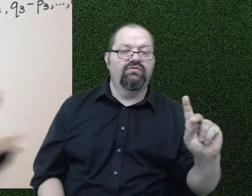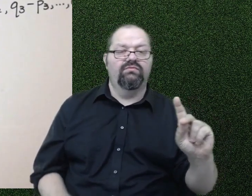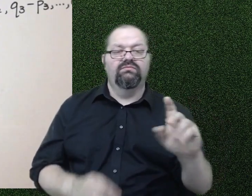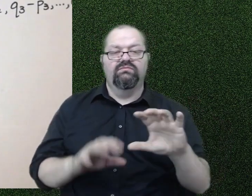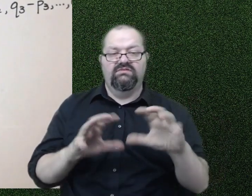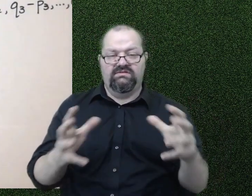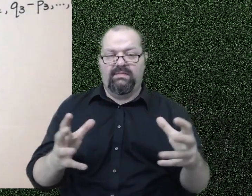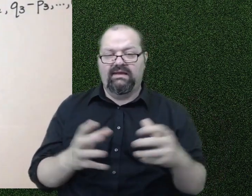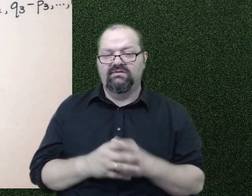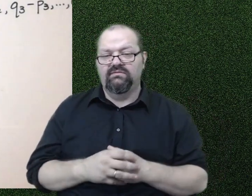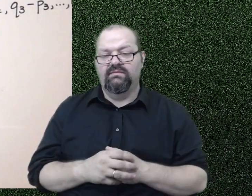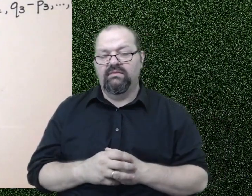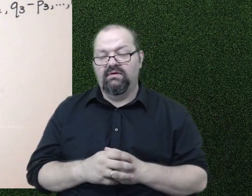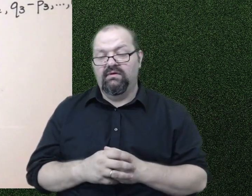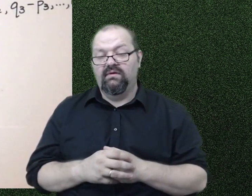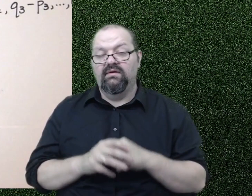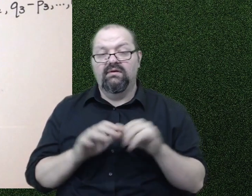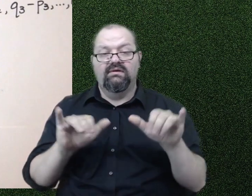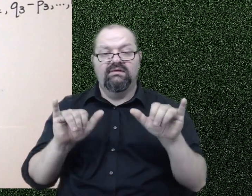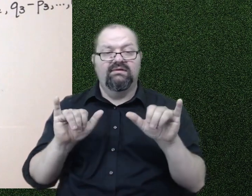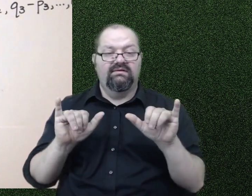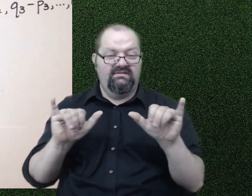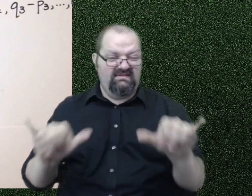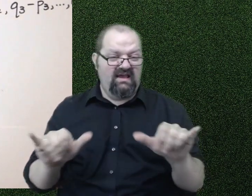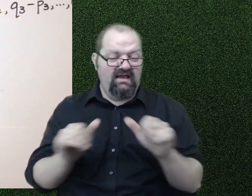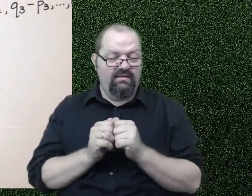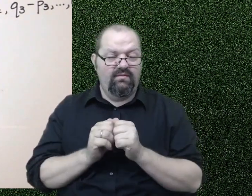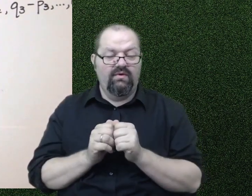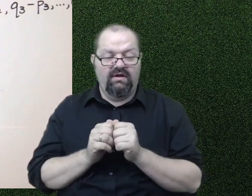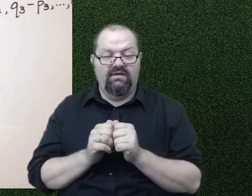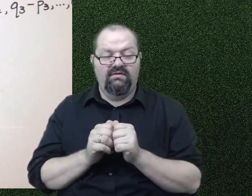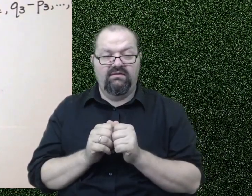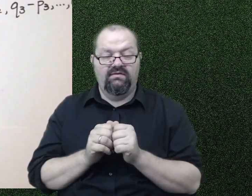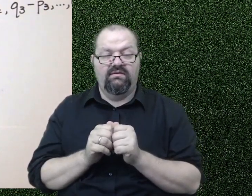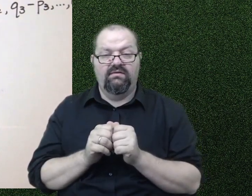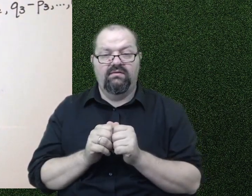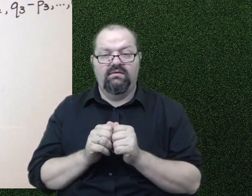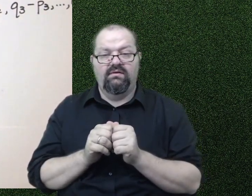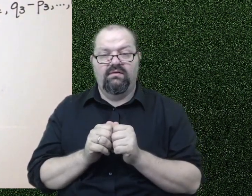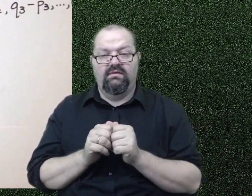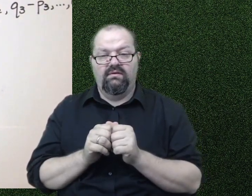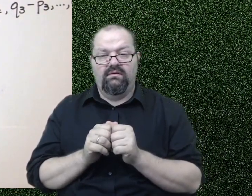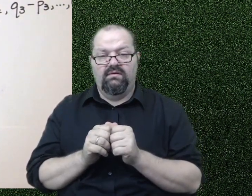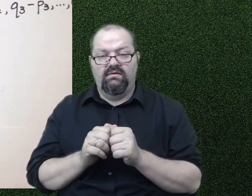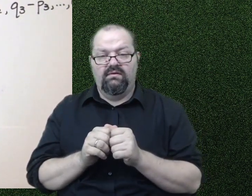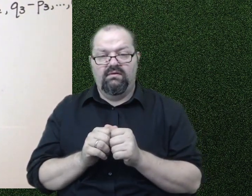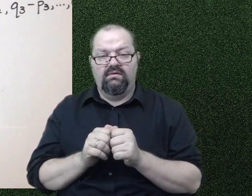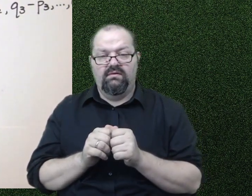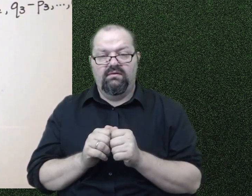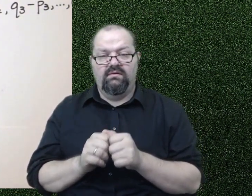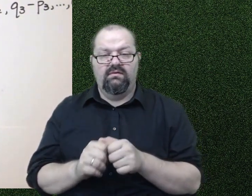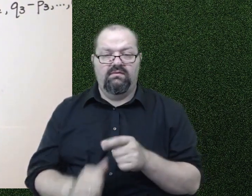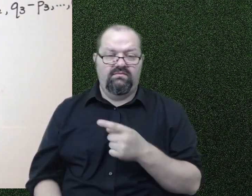Vector addition is the same. It's just exactly what you would expect.